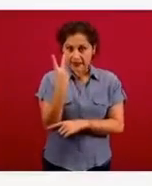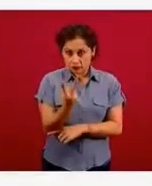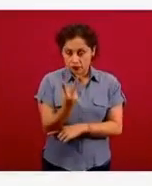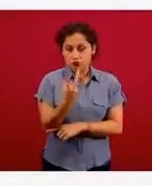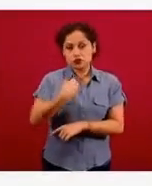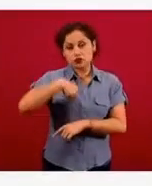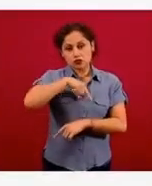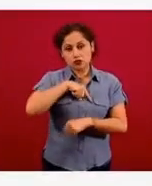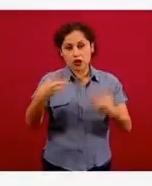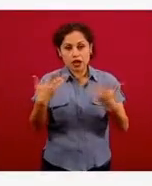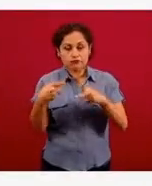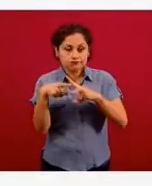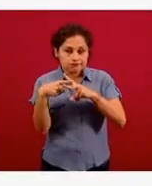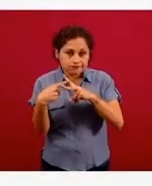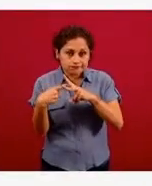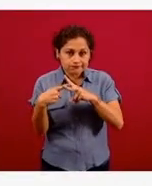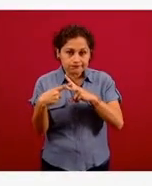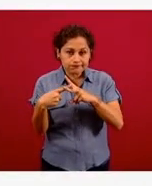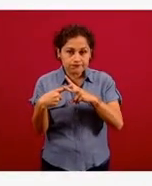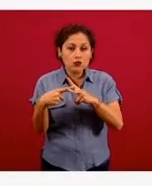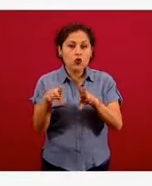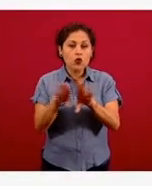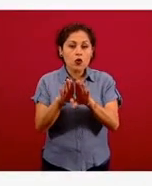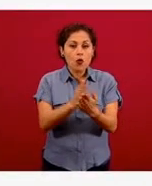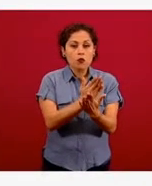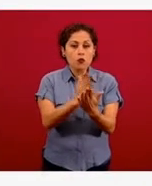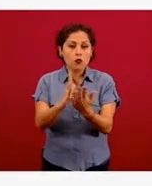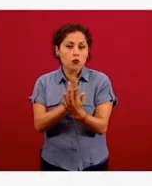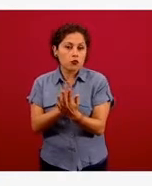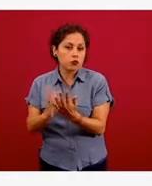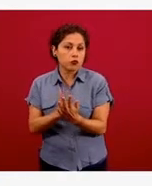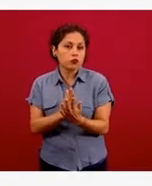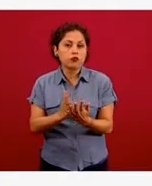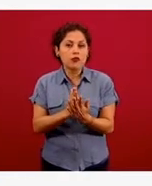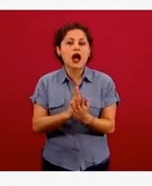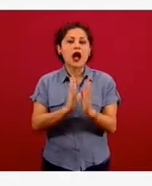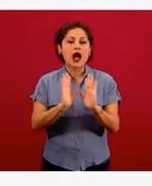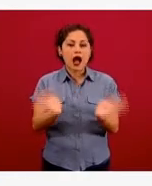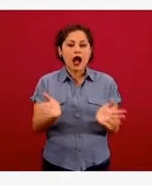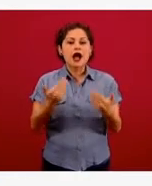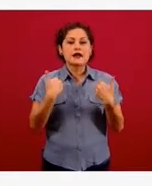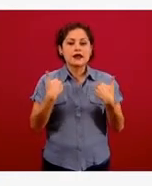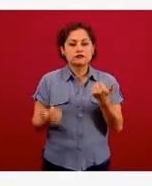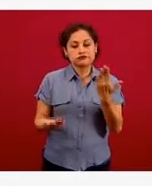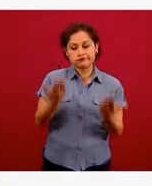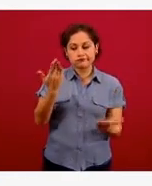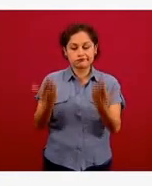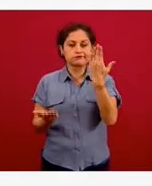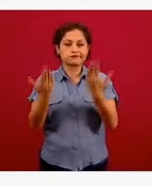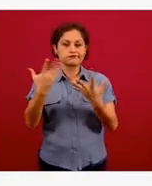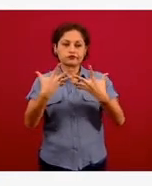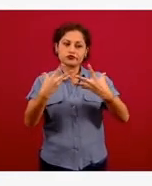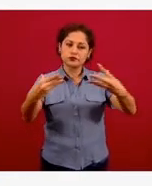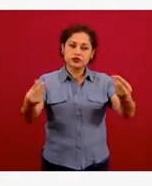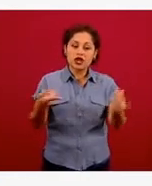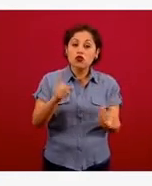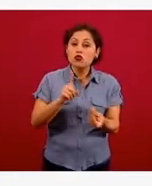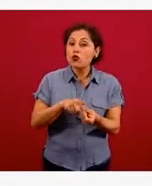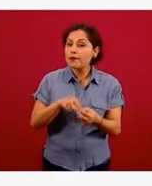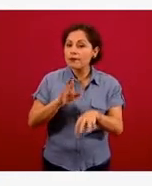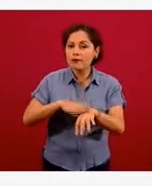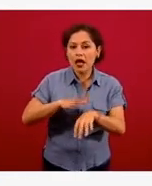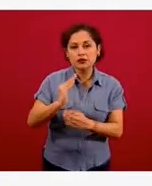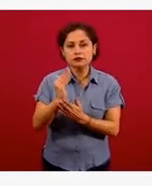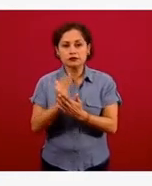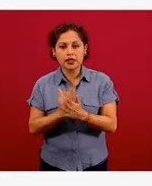This is the active case incidence. Remember, the incidence is calculated taking into account the population of each state. So we can have a